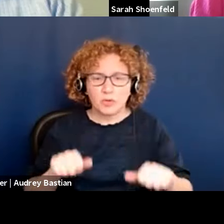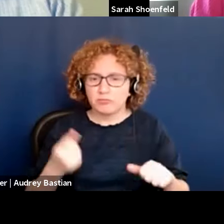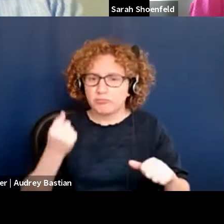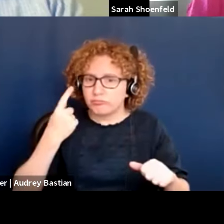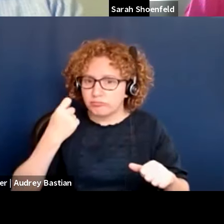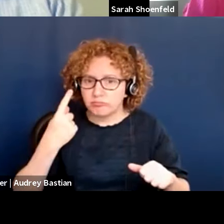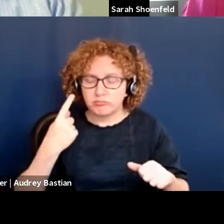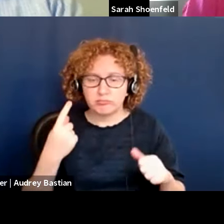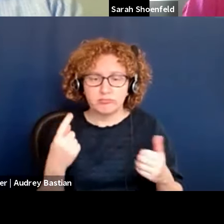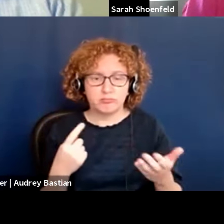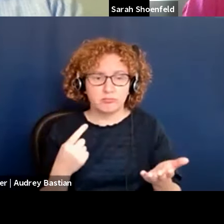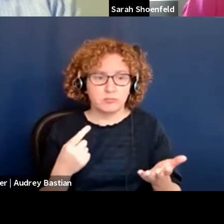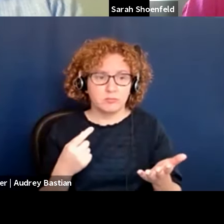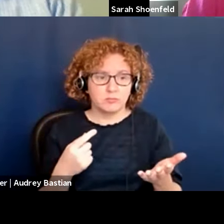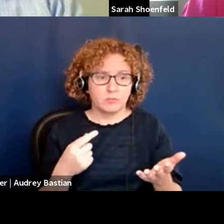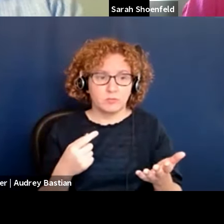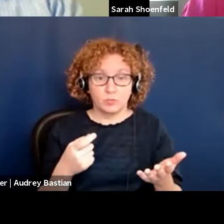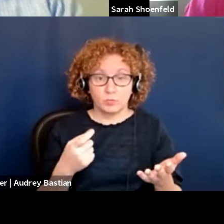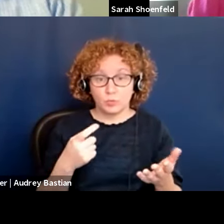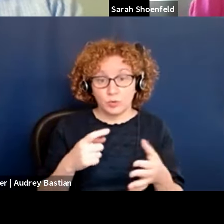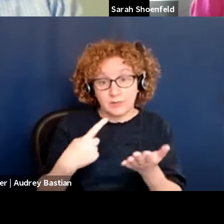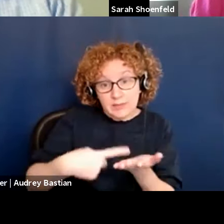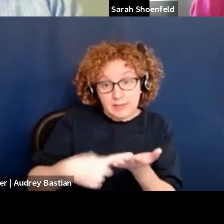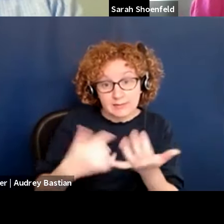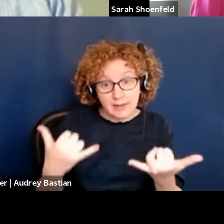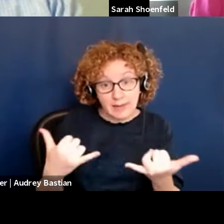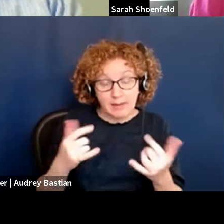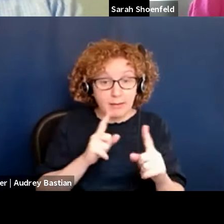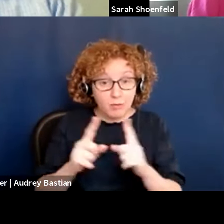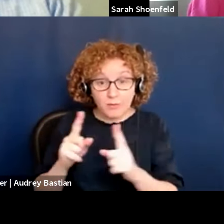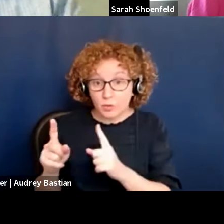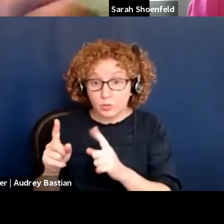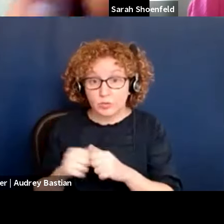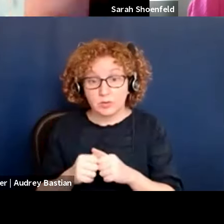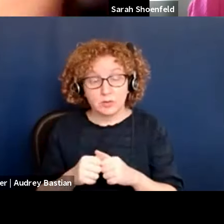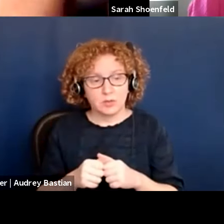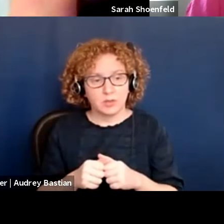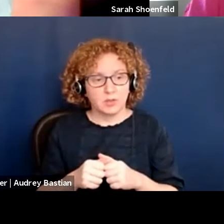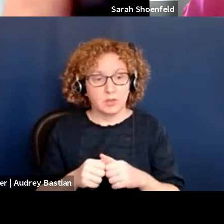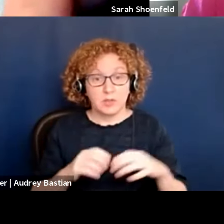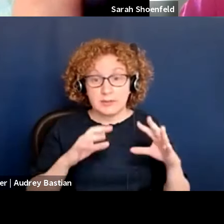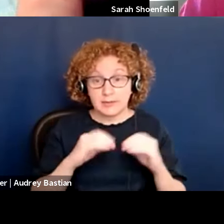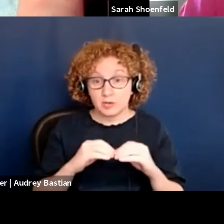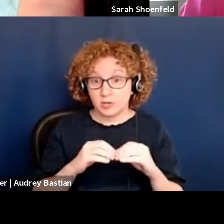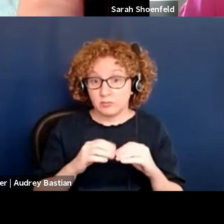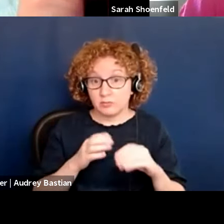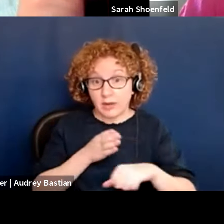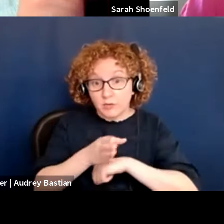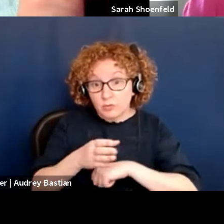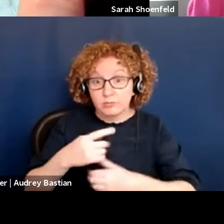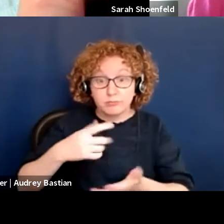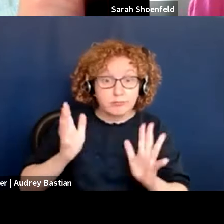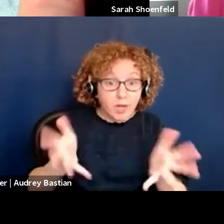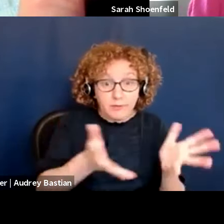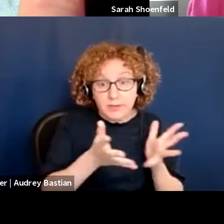understand what you've discussed here today, the interviews and the session here afterwards, the